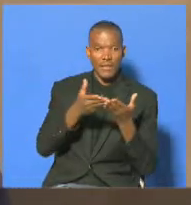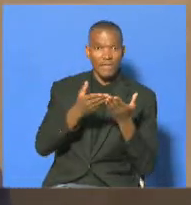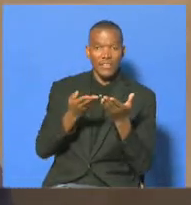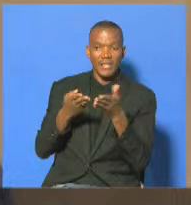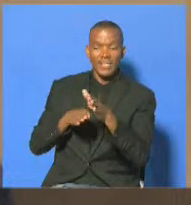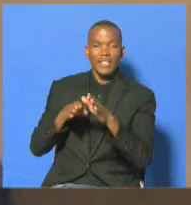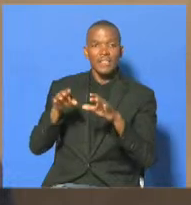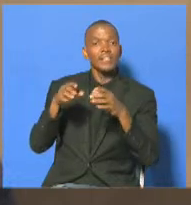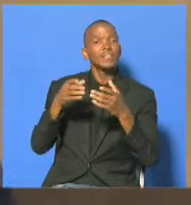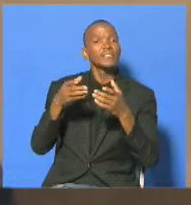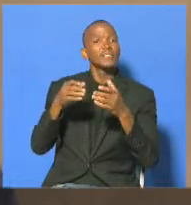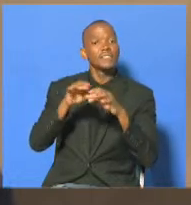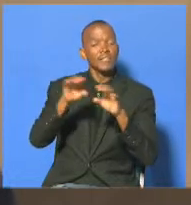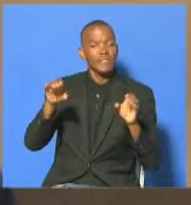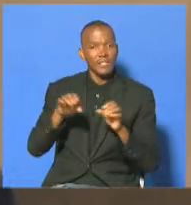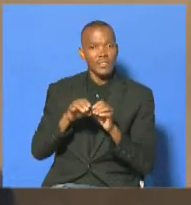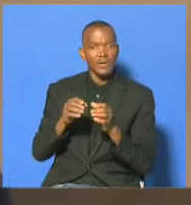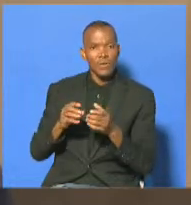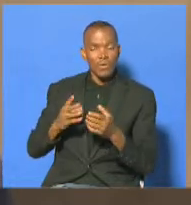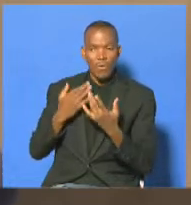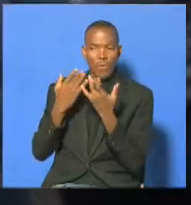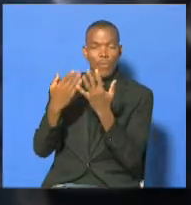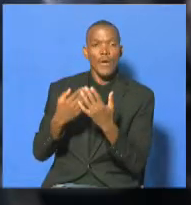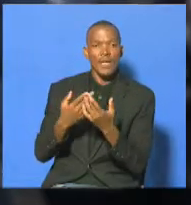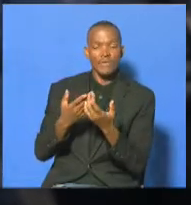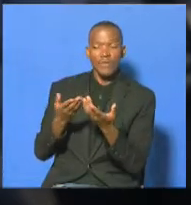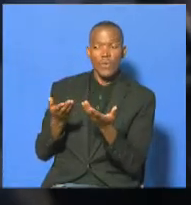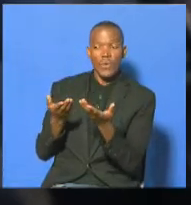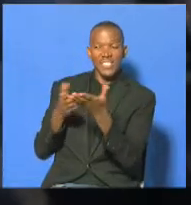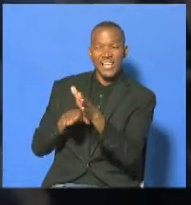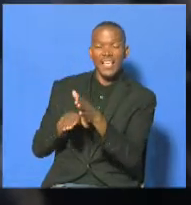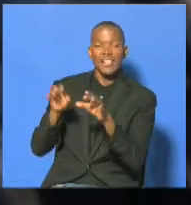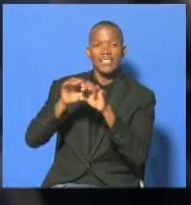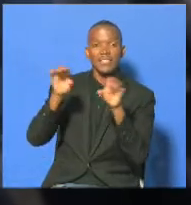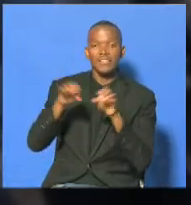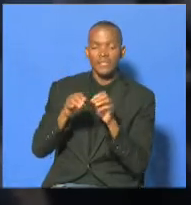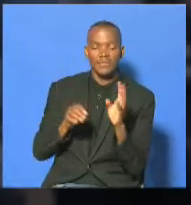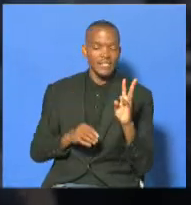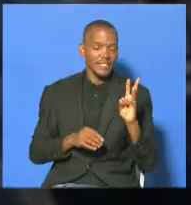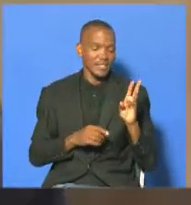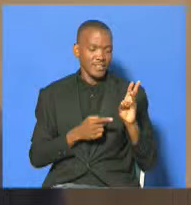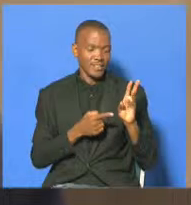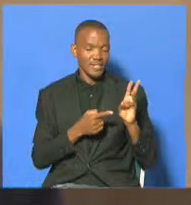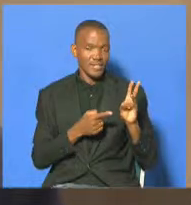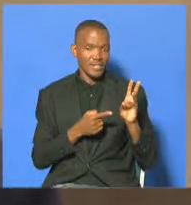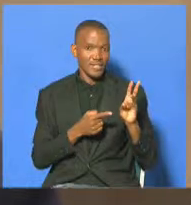certificate. Re emetse di death certificate tsa ba ba 6.